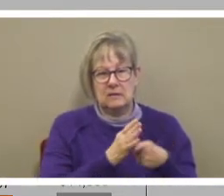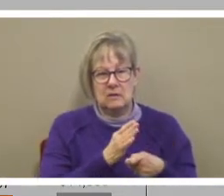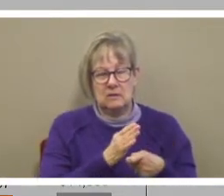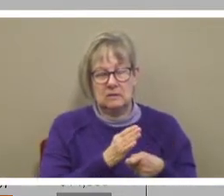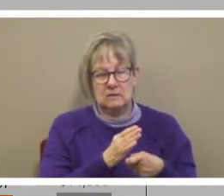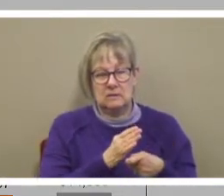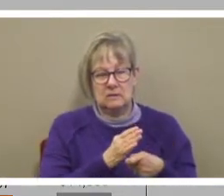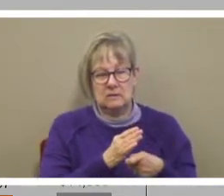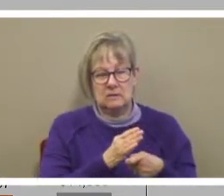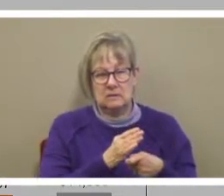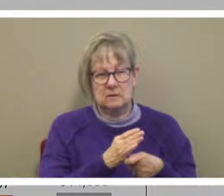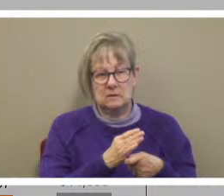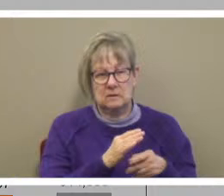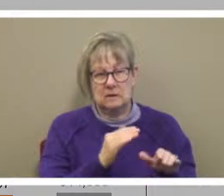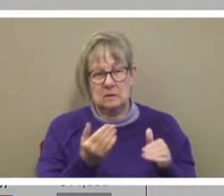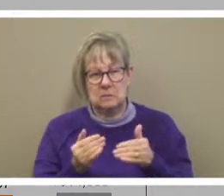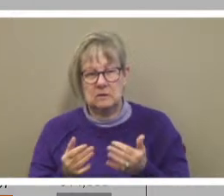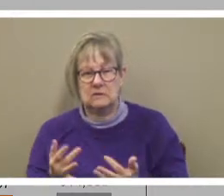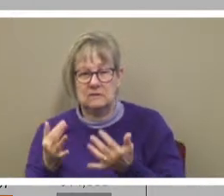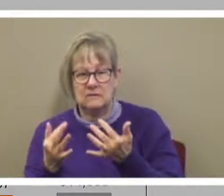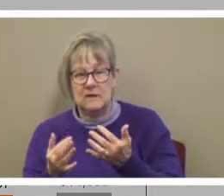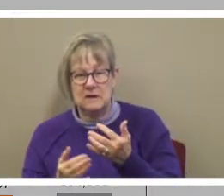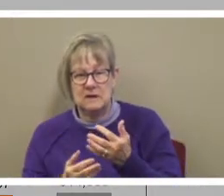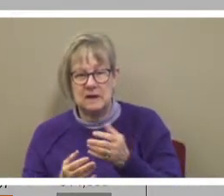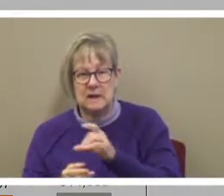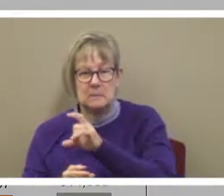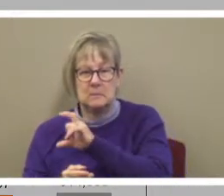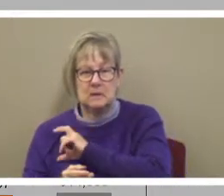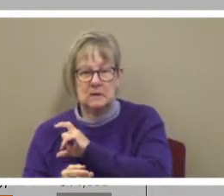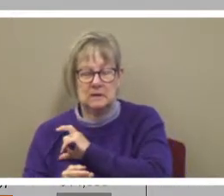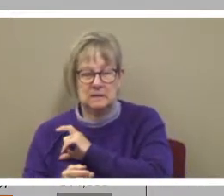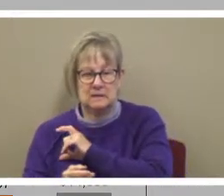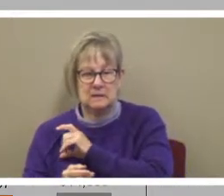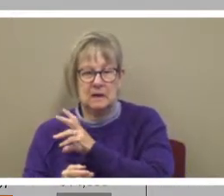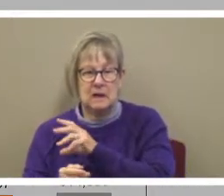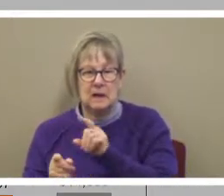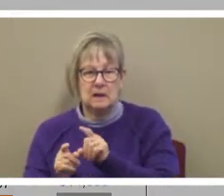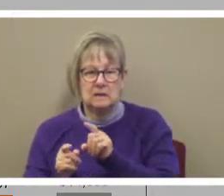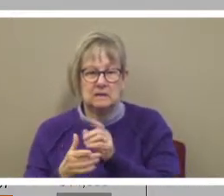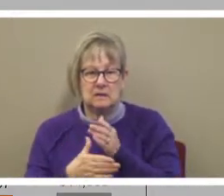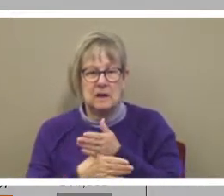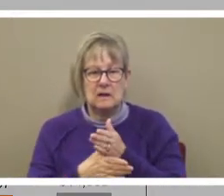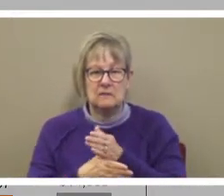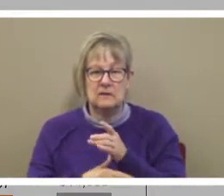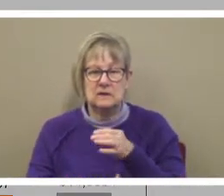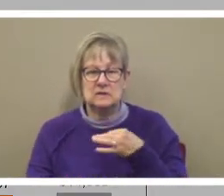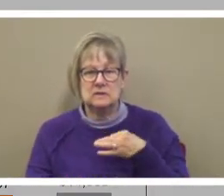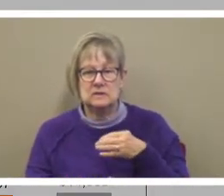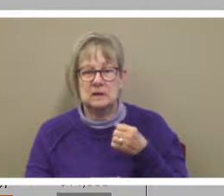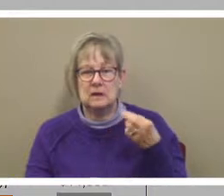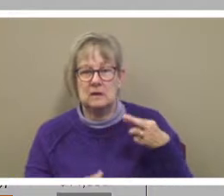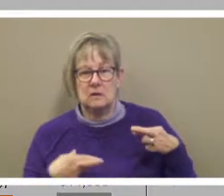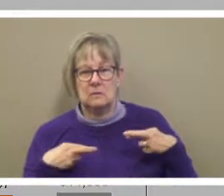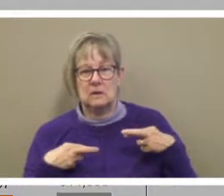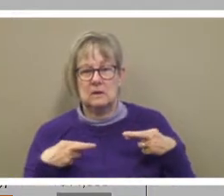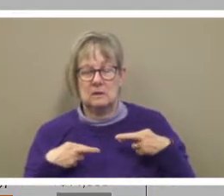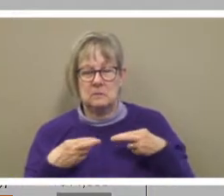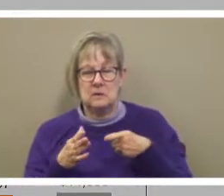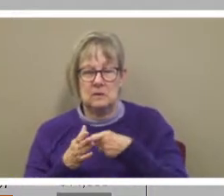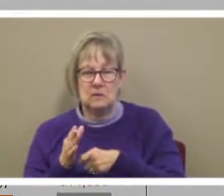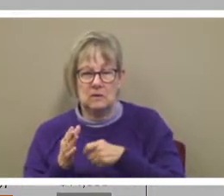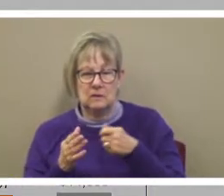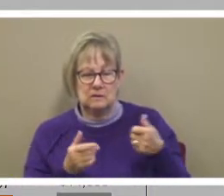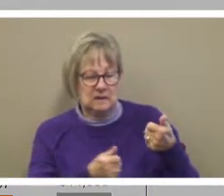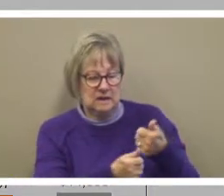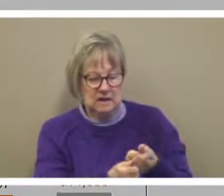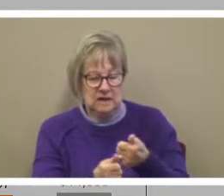civilian, compared to fire and police, and then on average also the pension cost per employee that the city is contributing.